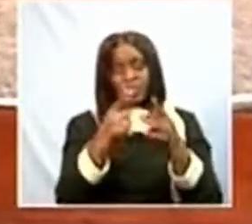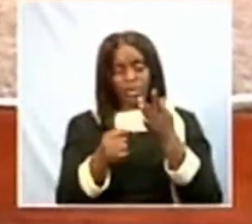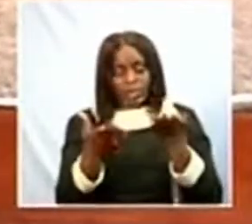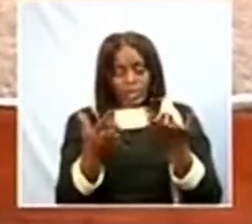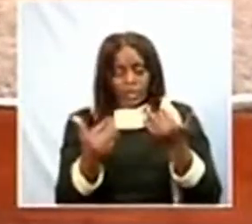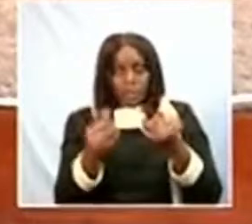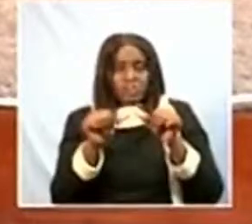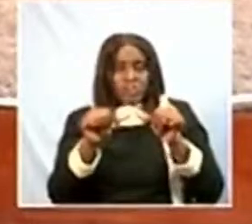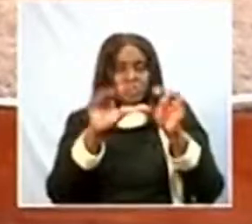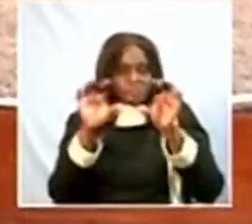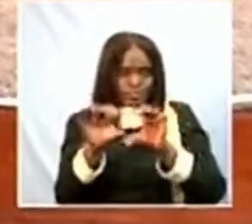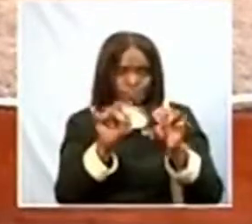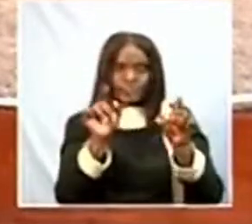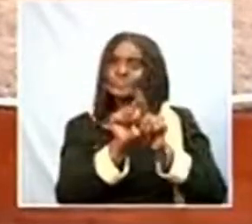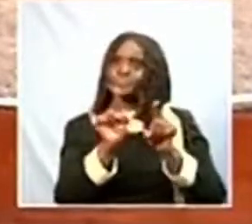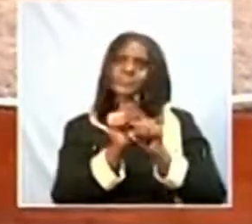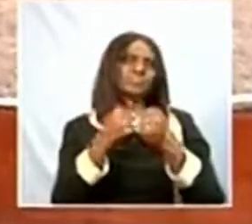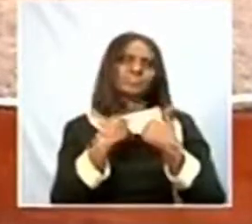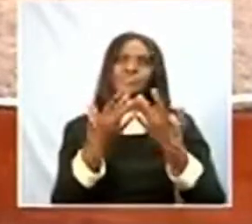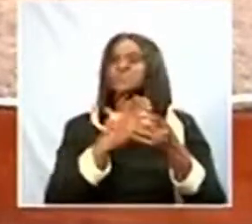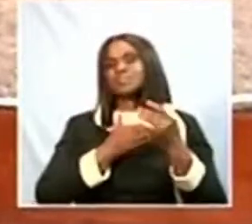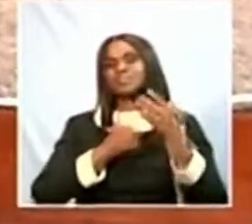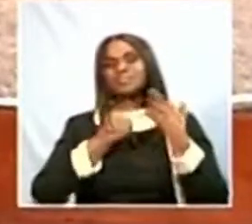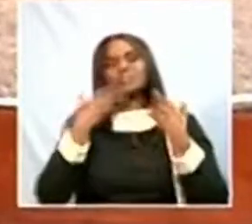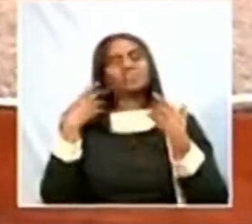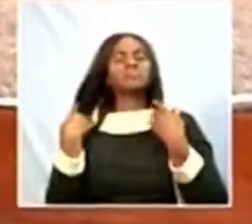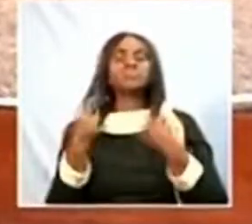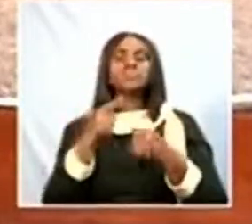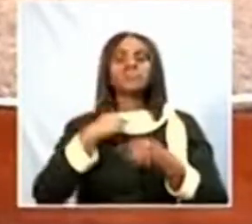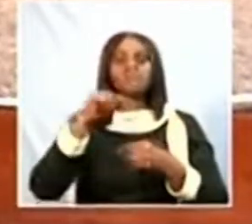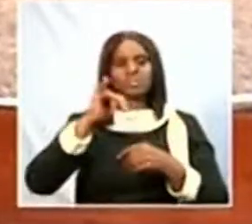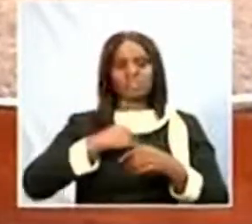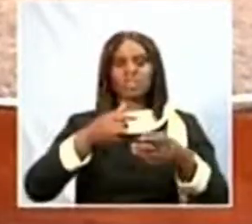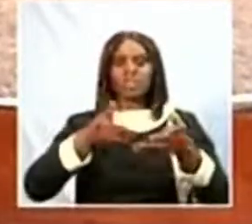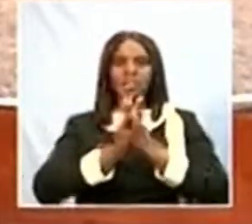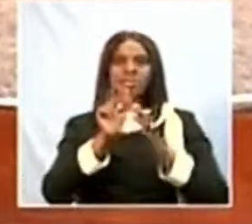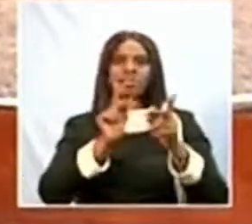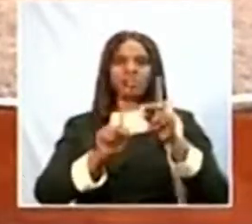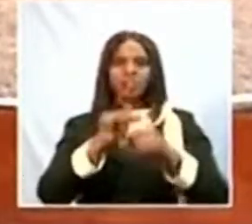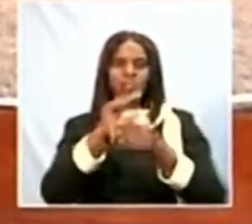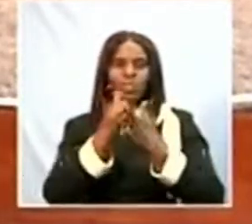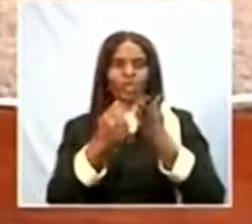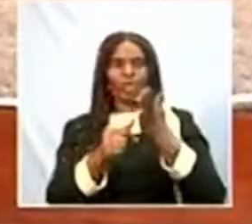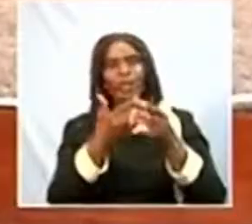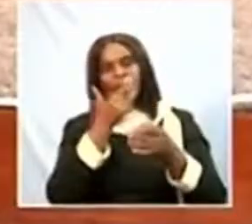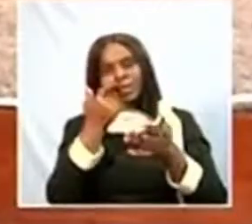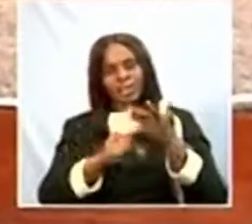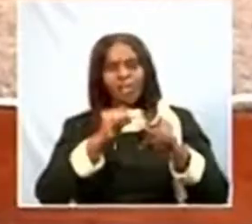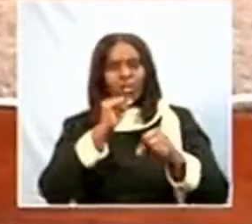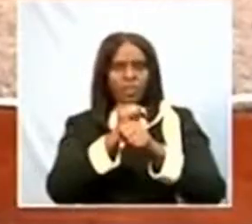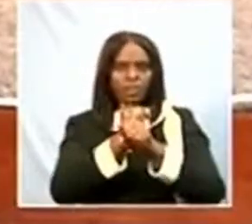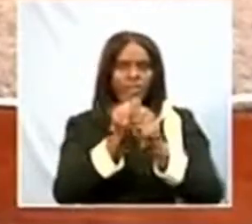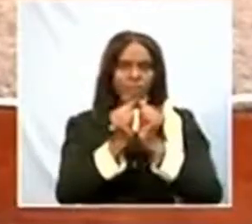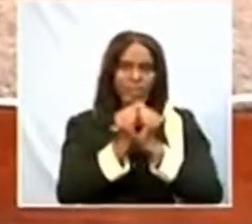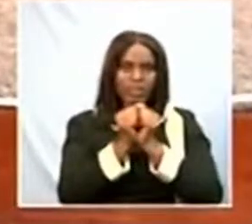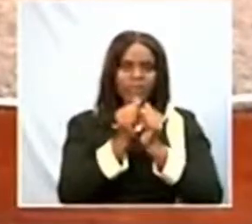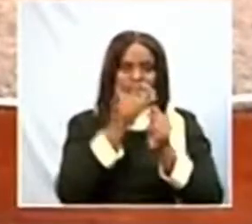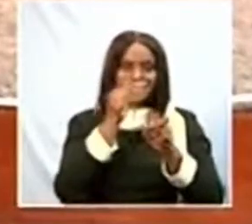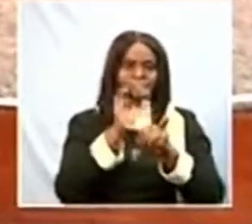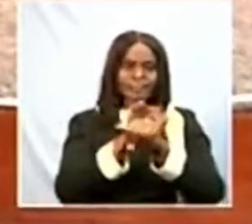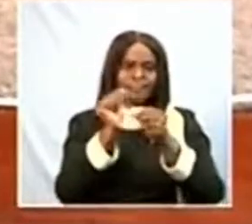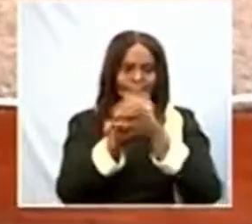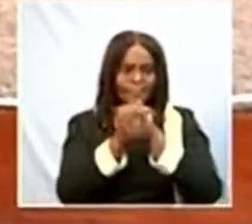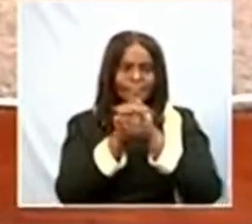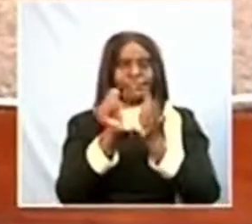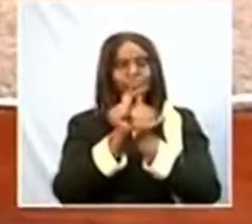they are still doing that, Madam Speaker. I think it is high time that I urge the general public that let us collaborate, let us cooperate with